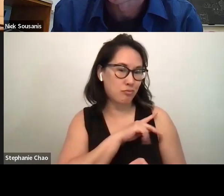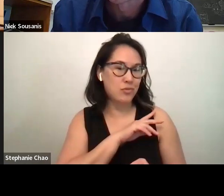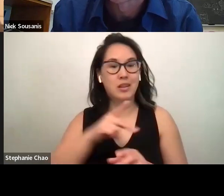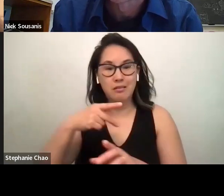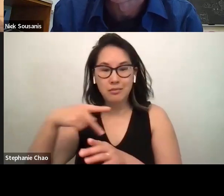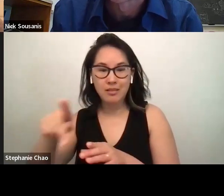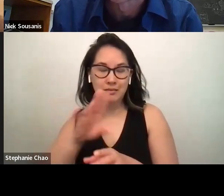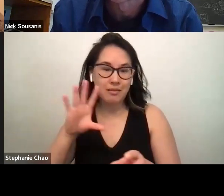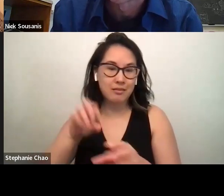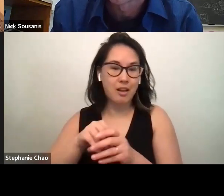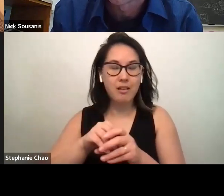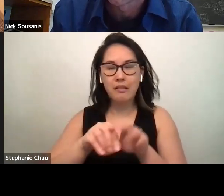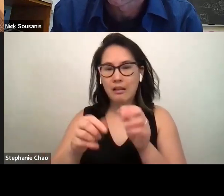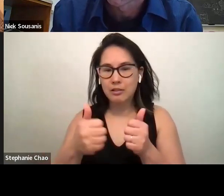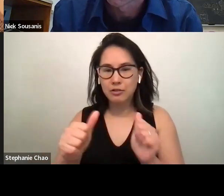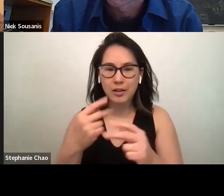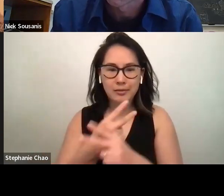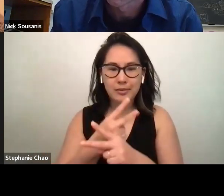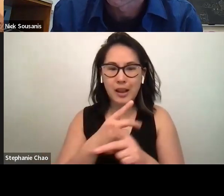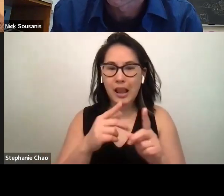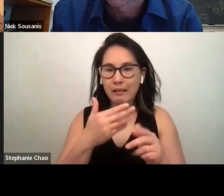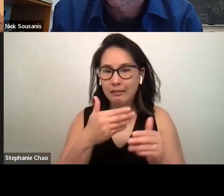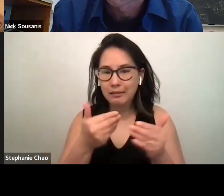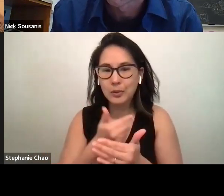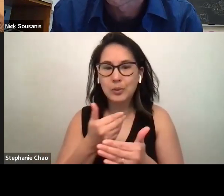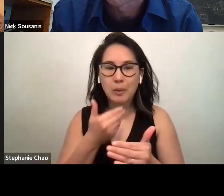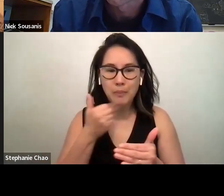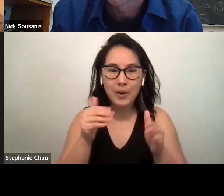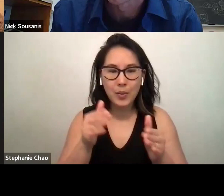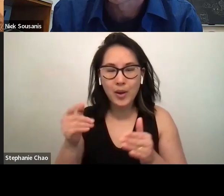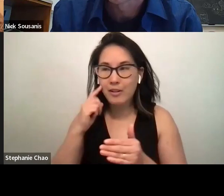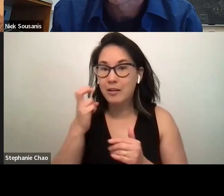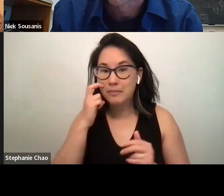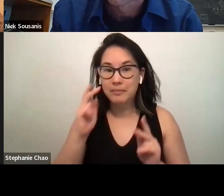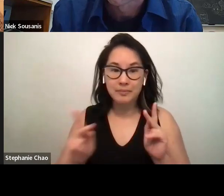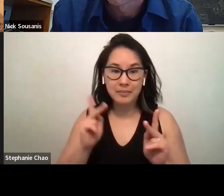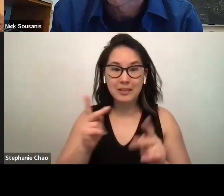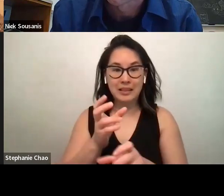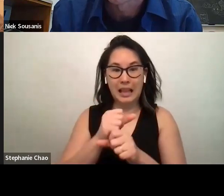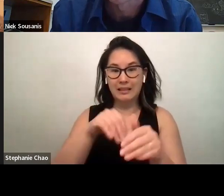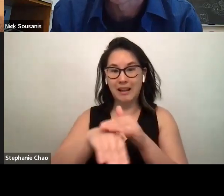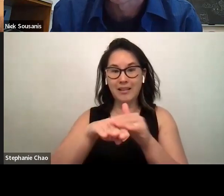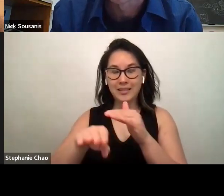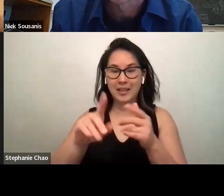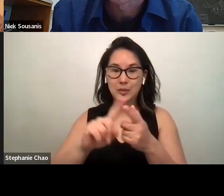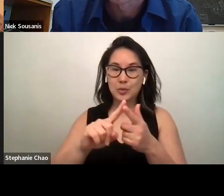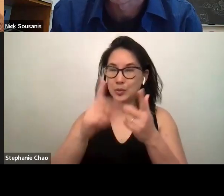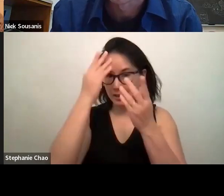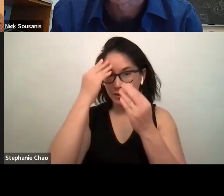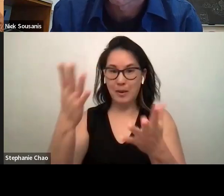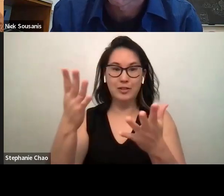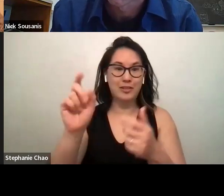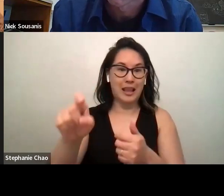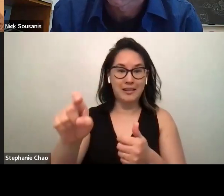professionally in finding new and better ways for blind people to get access to the information that they need in